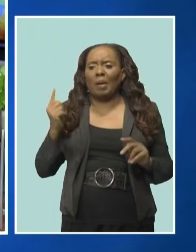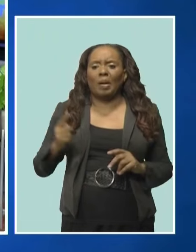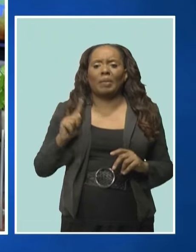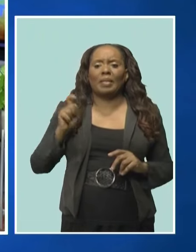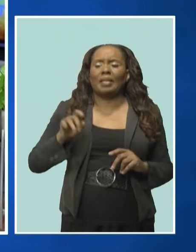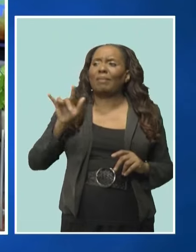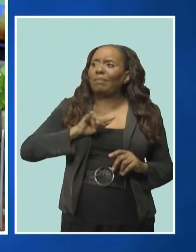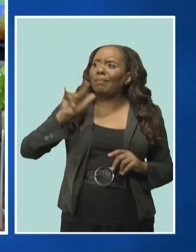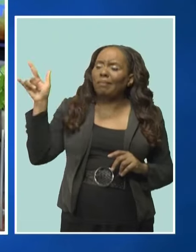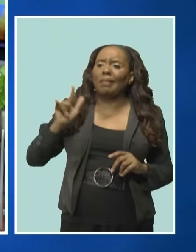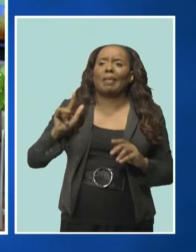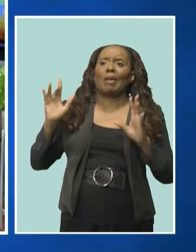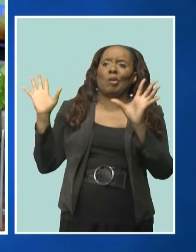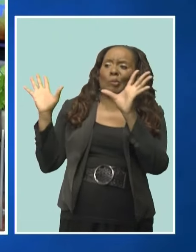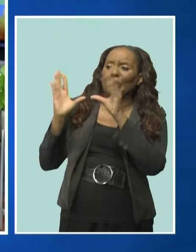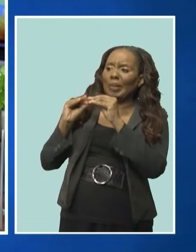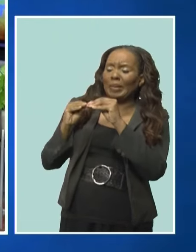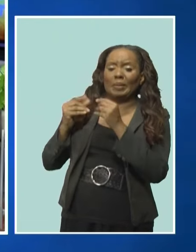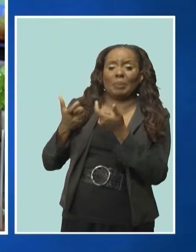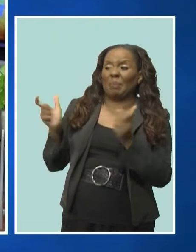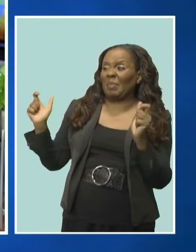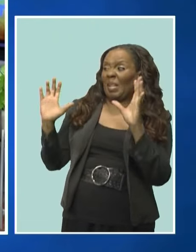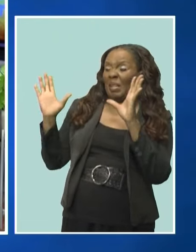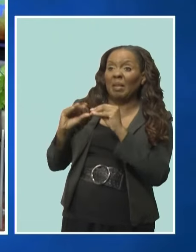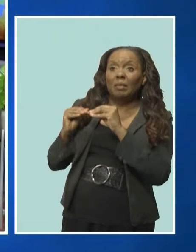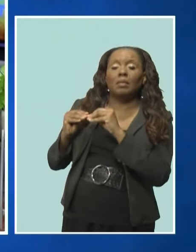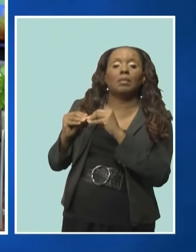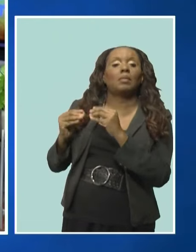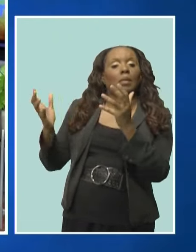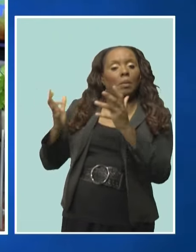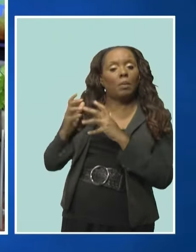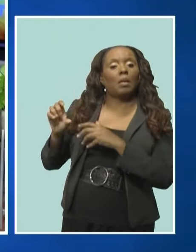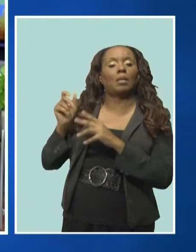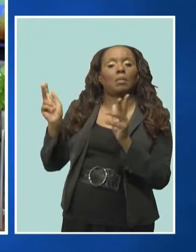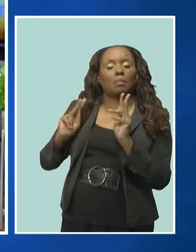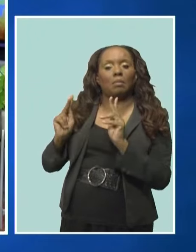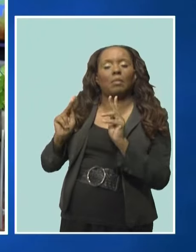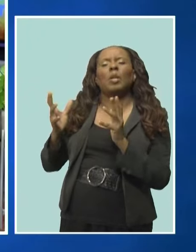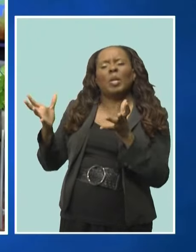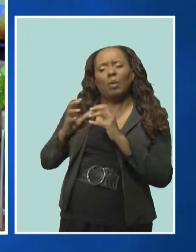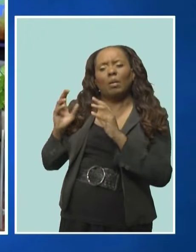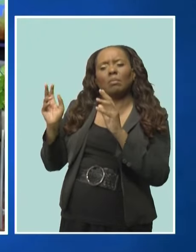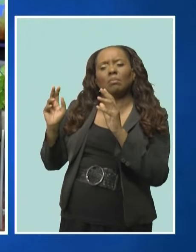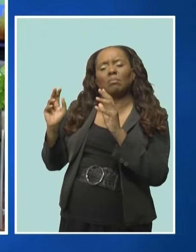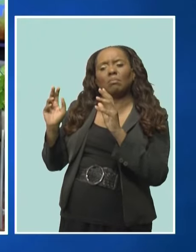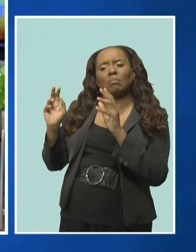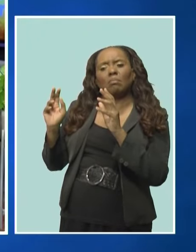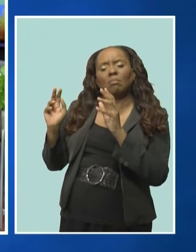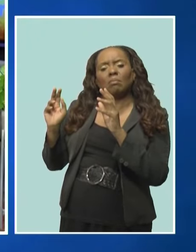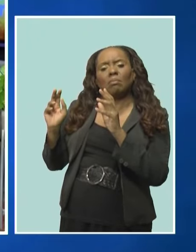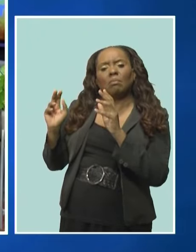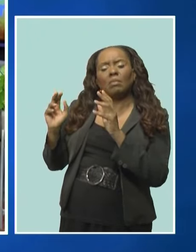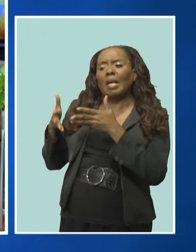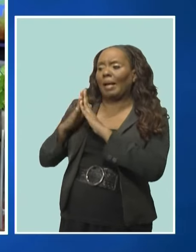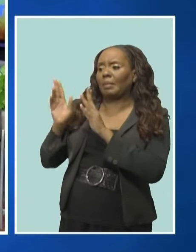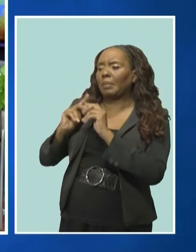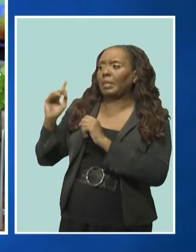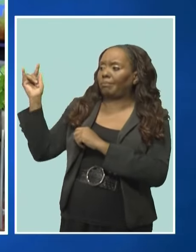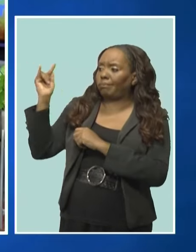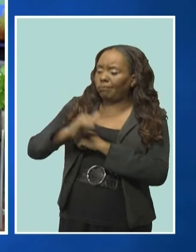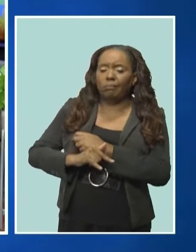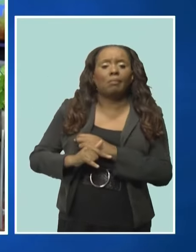It's expensive. So what we wanted to do is to bring it in, make it available, and also to start making